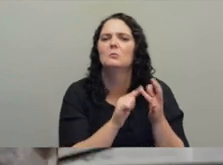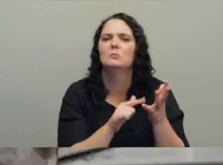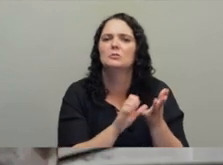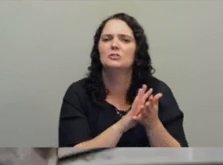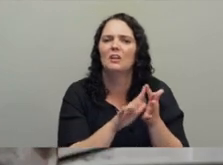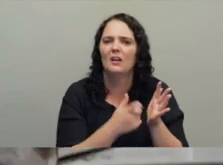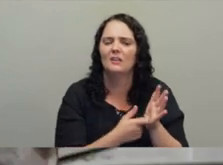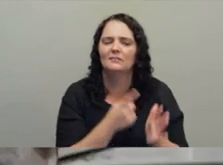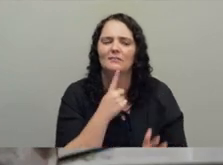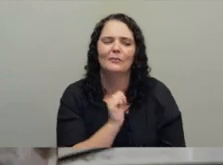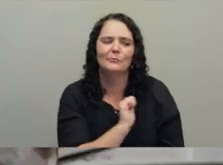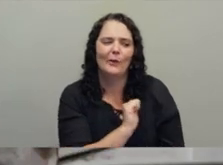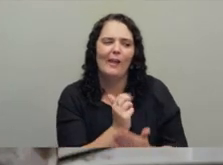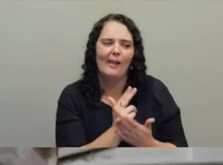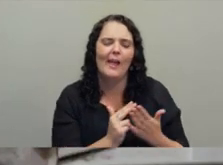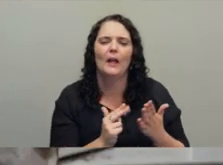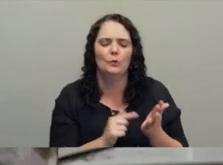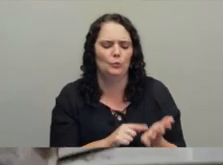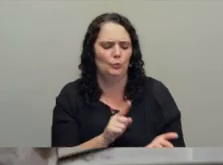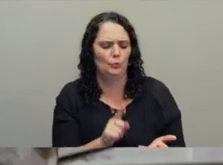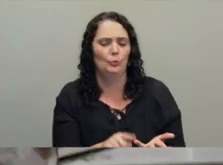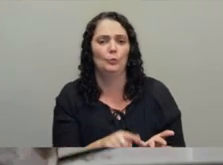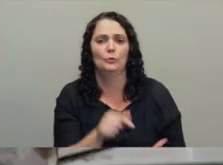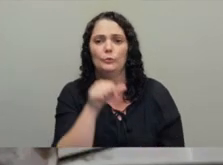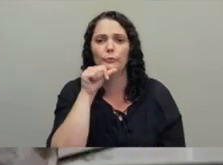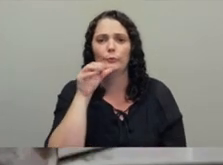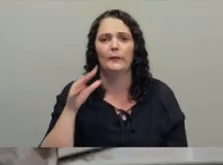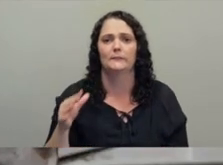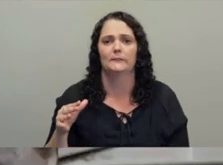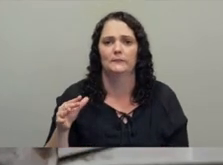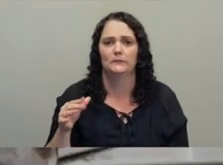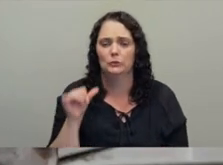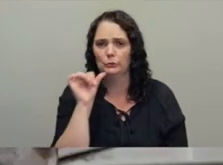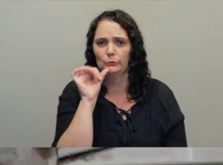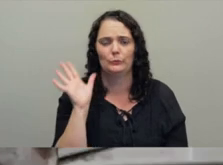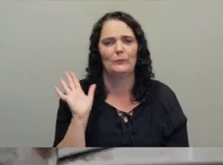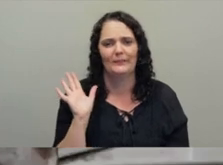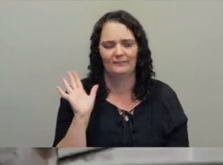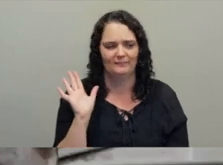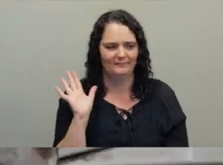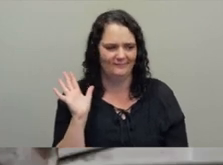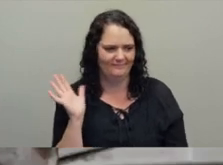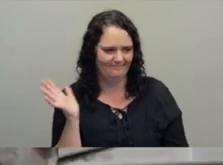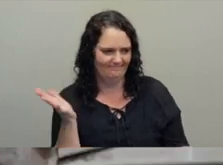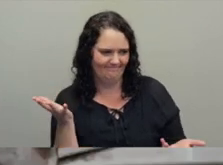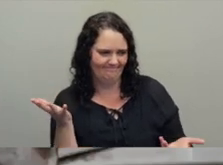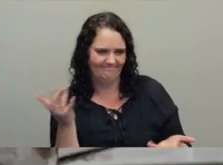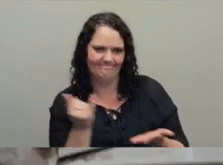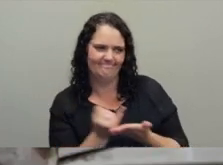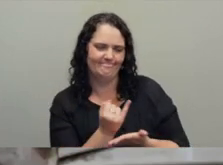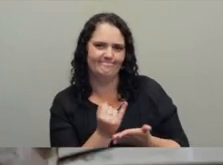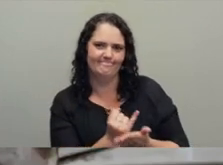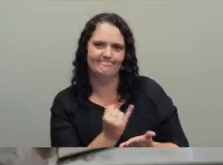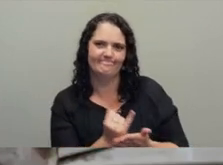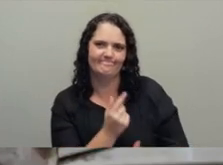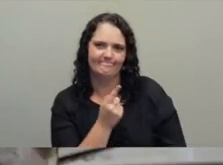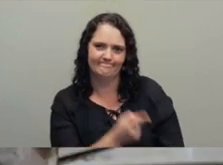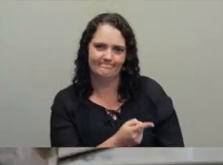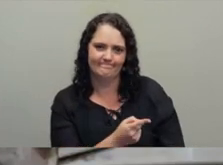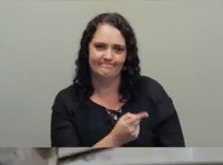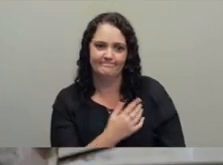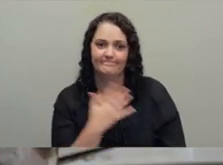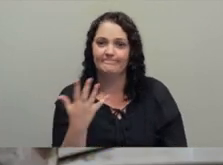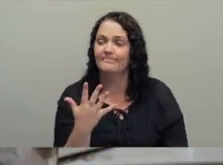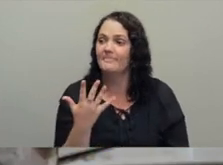lacked taste. That was one of Diderot's great criticisms of him. And that Diderot also said that anybody who liked his